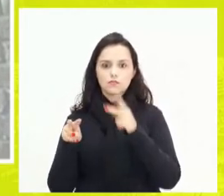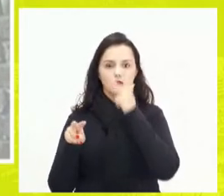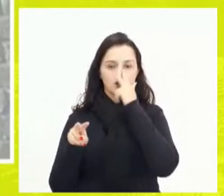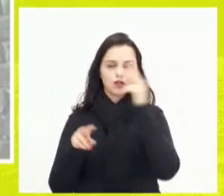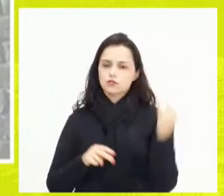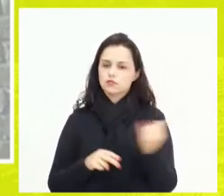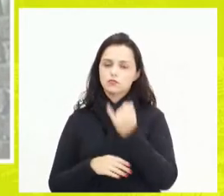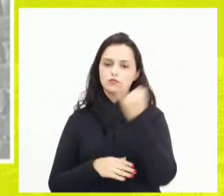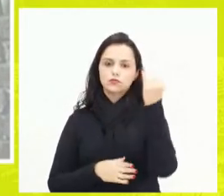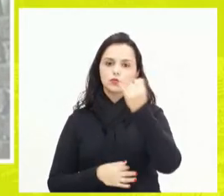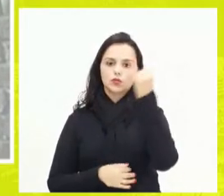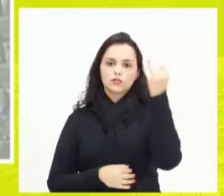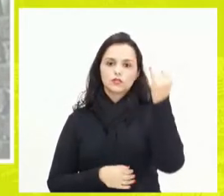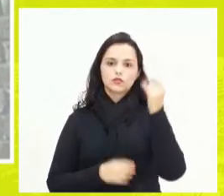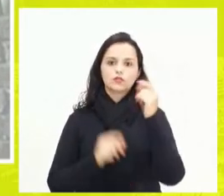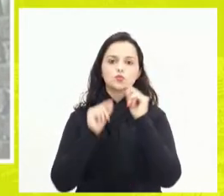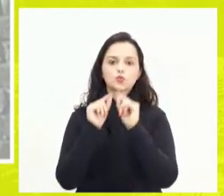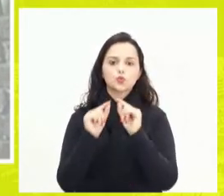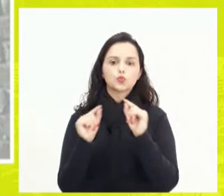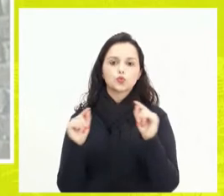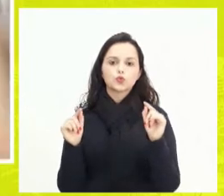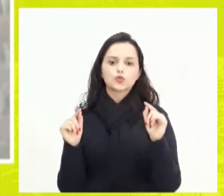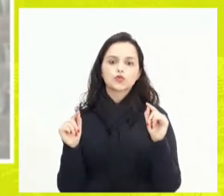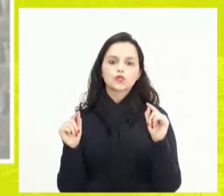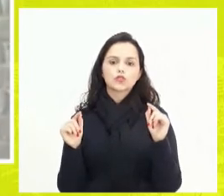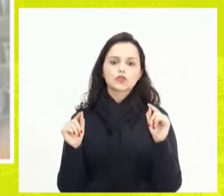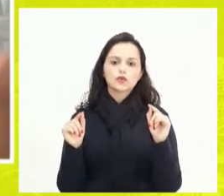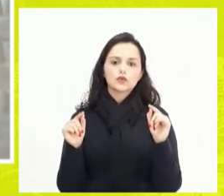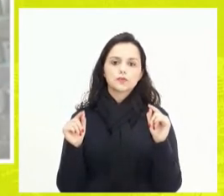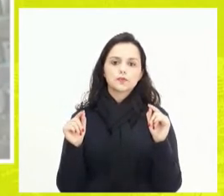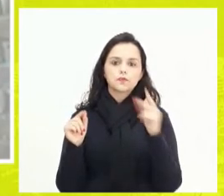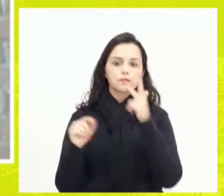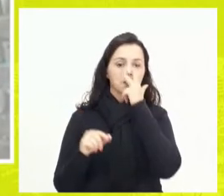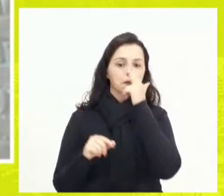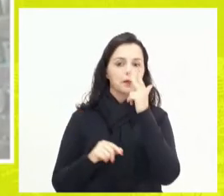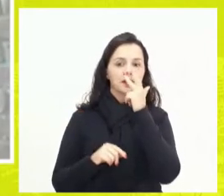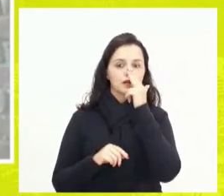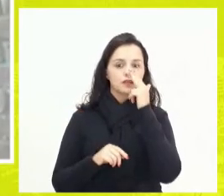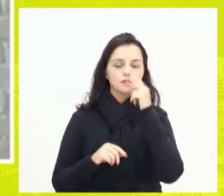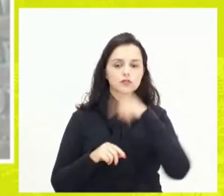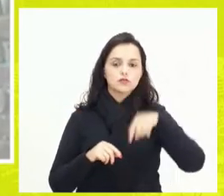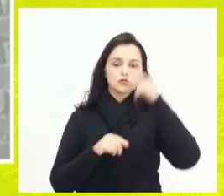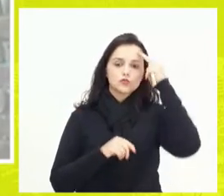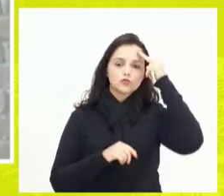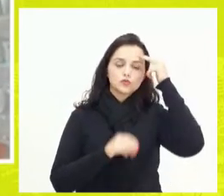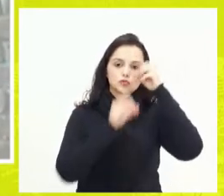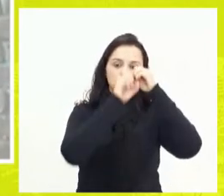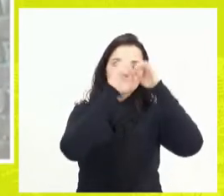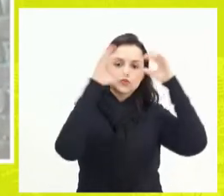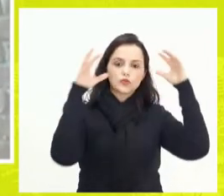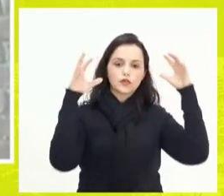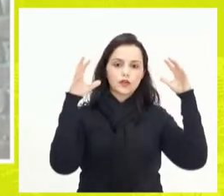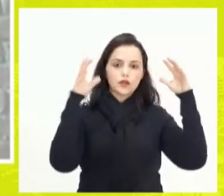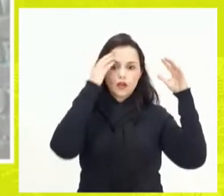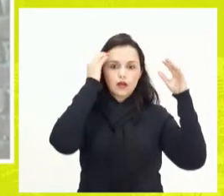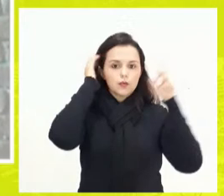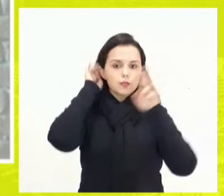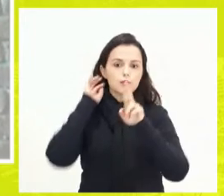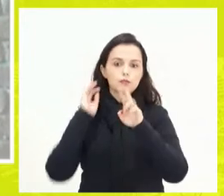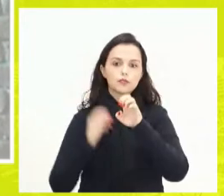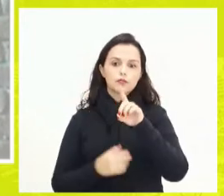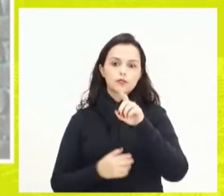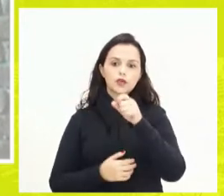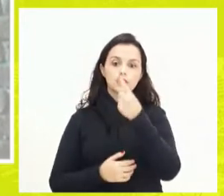opportunity for us to have that what would be if we were able to to to